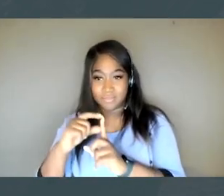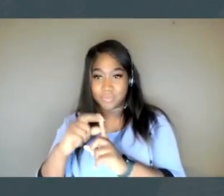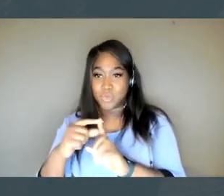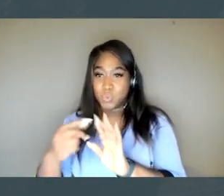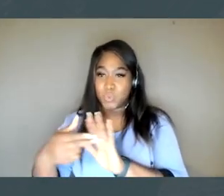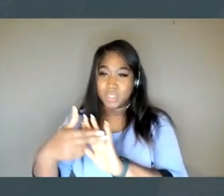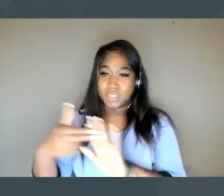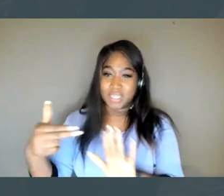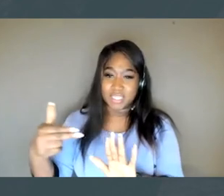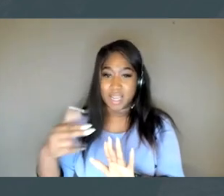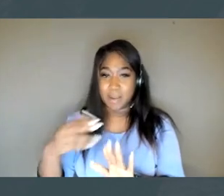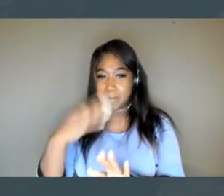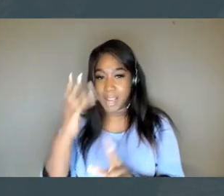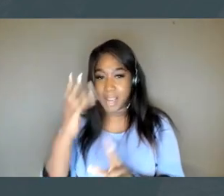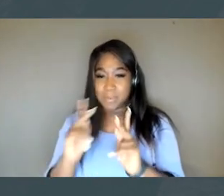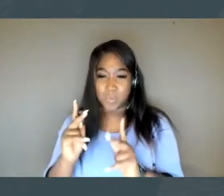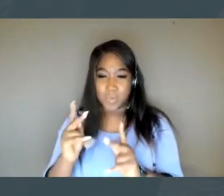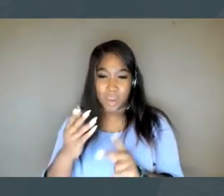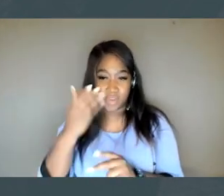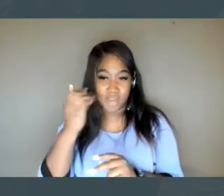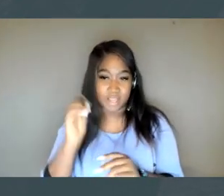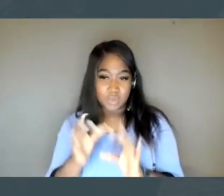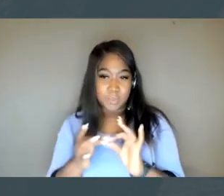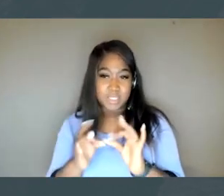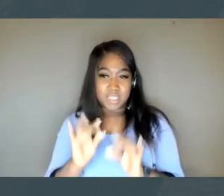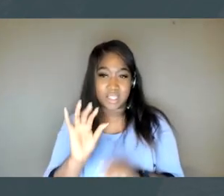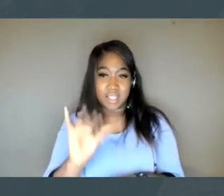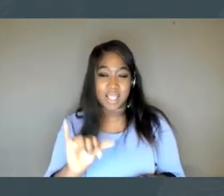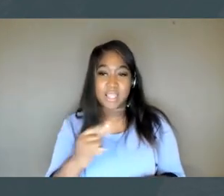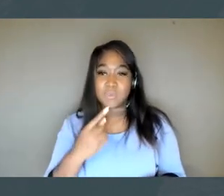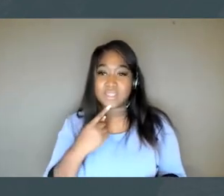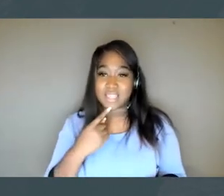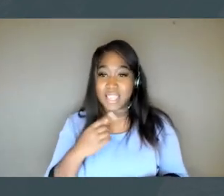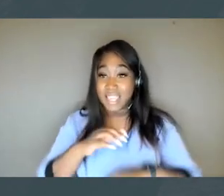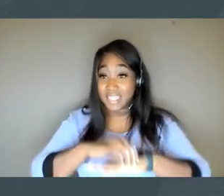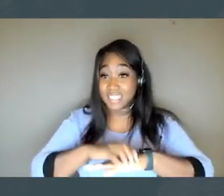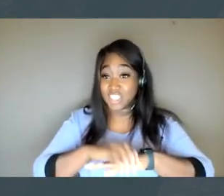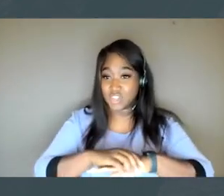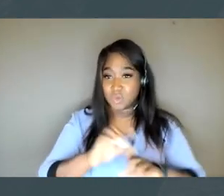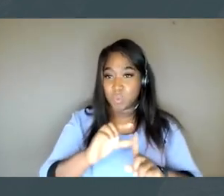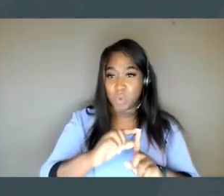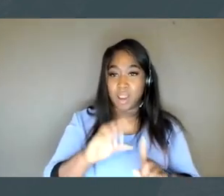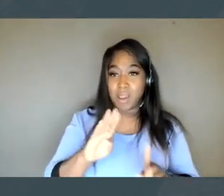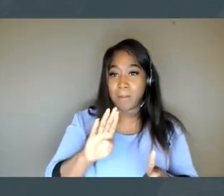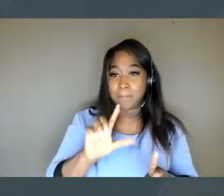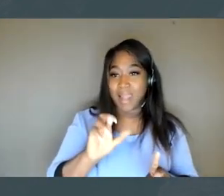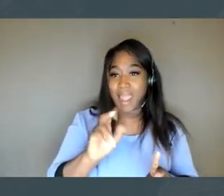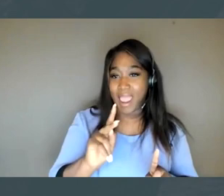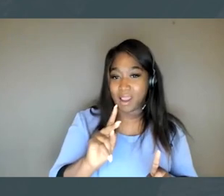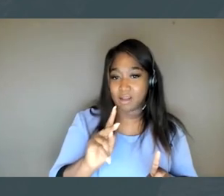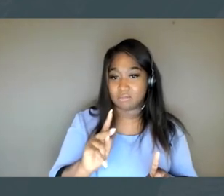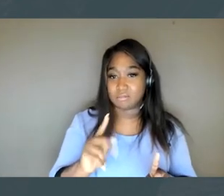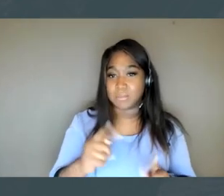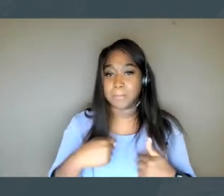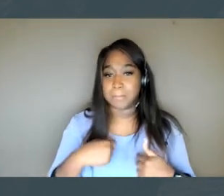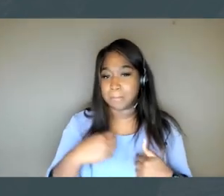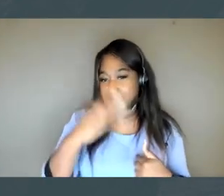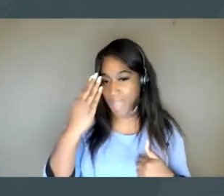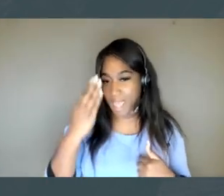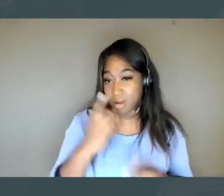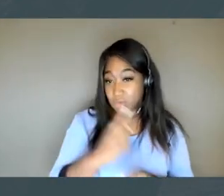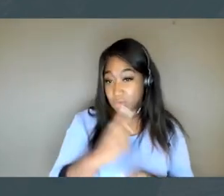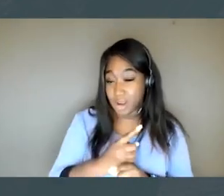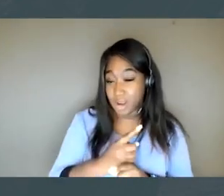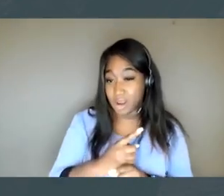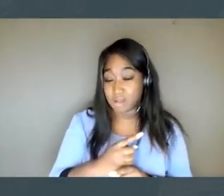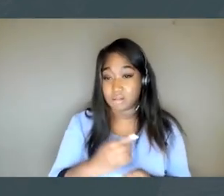I forgot to mention. They will say Black in English. They will talk about un Black, une Black, right? Yes, because we're